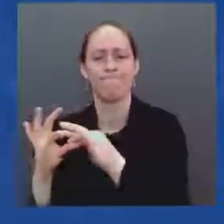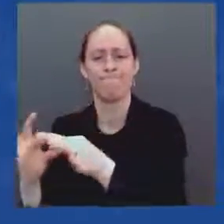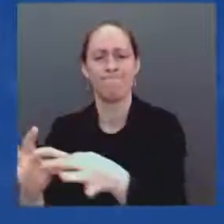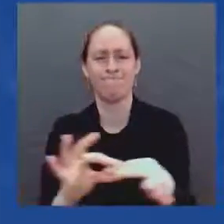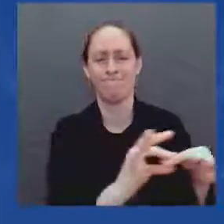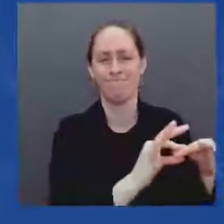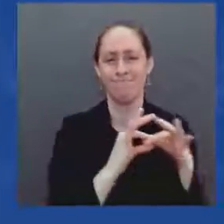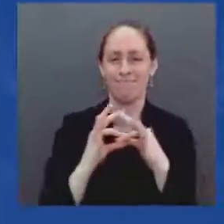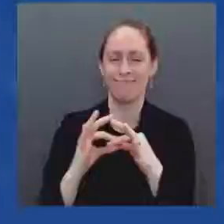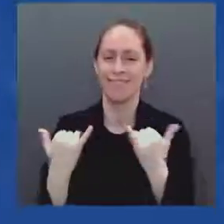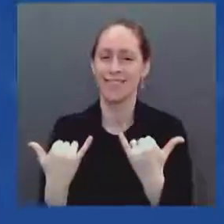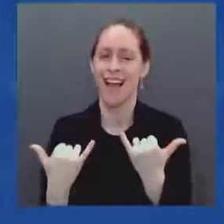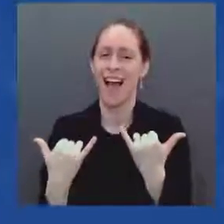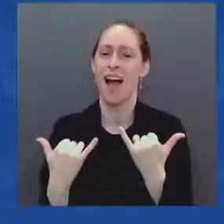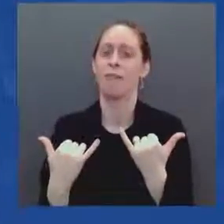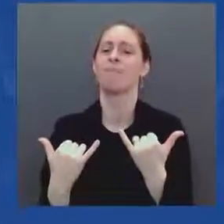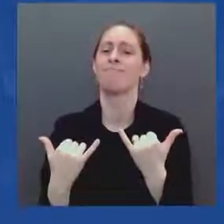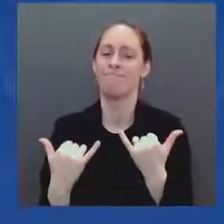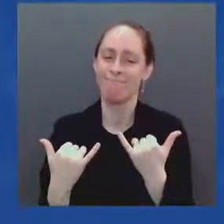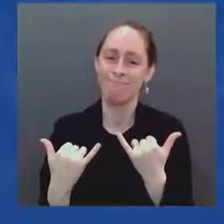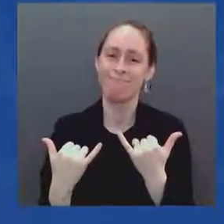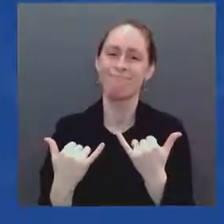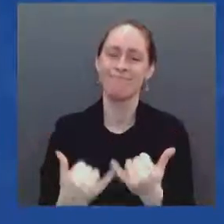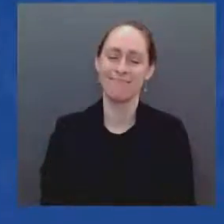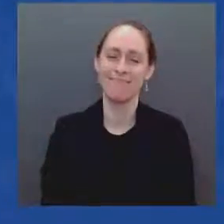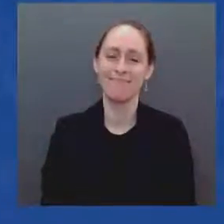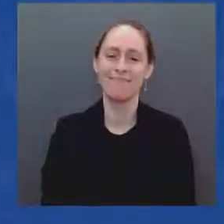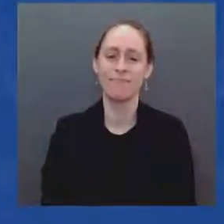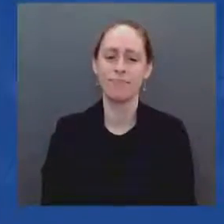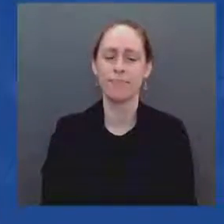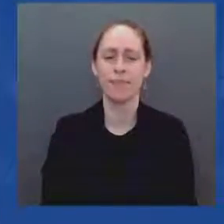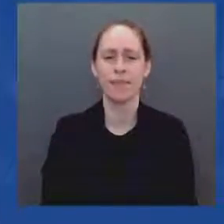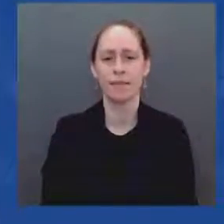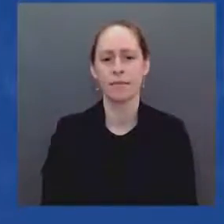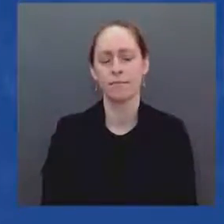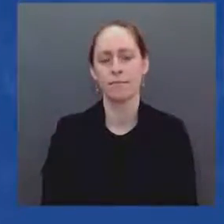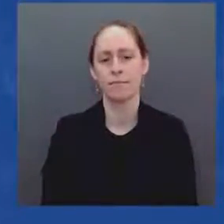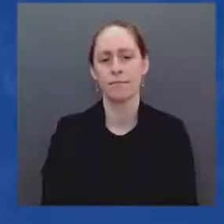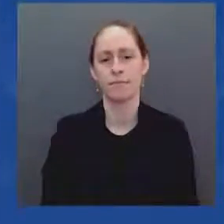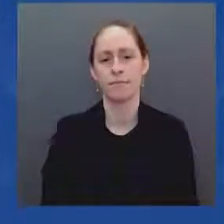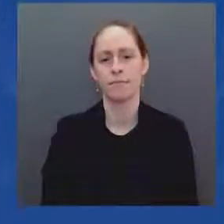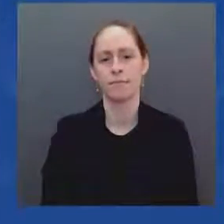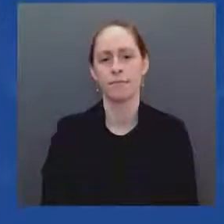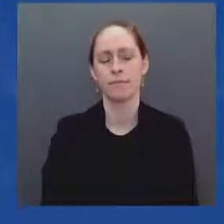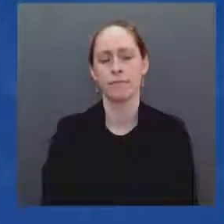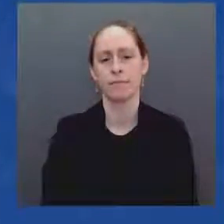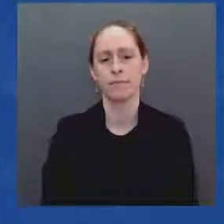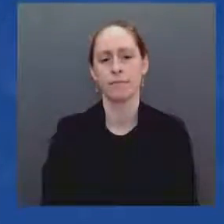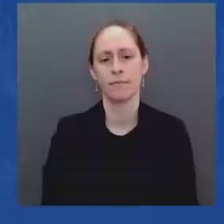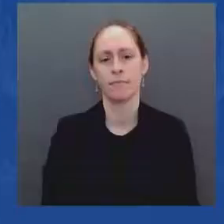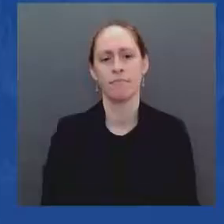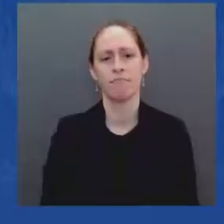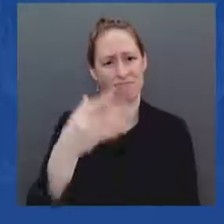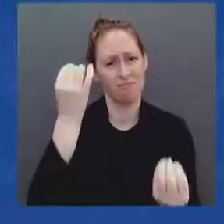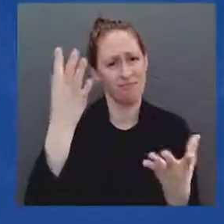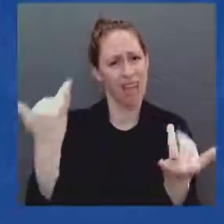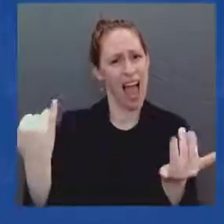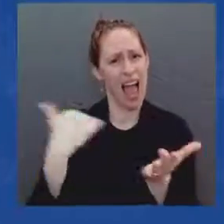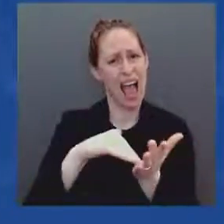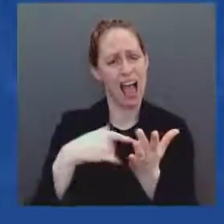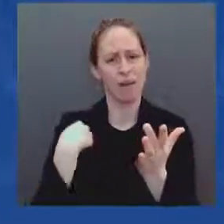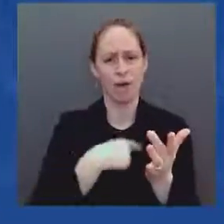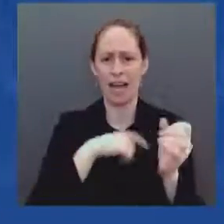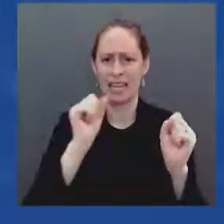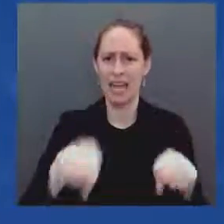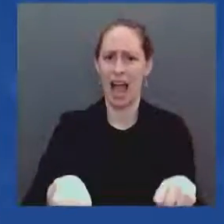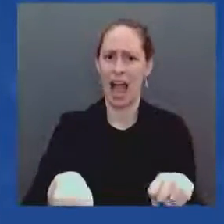to sort of restate and reassert our world leadership on a whole range of issues and lead the world